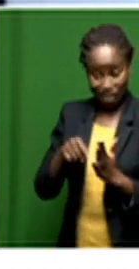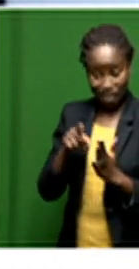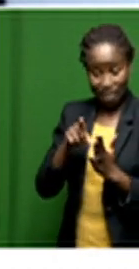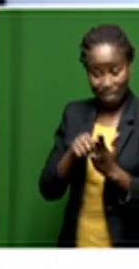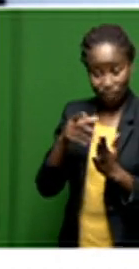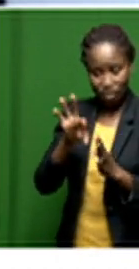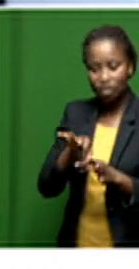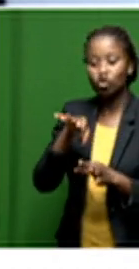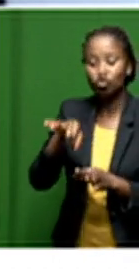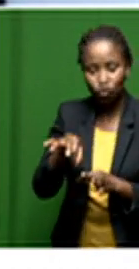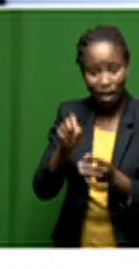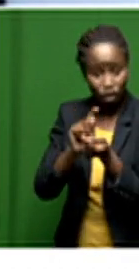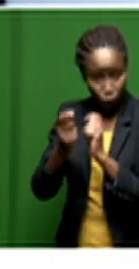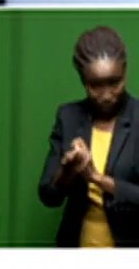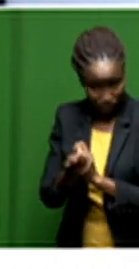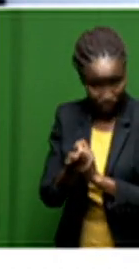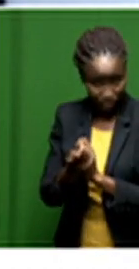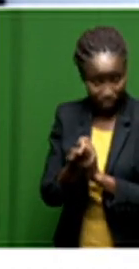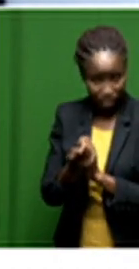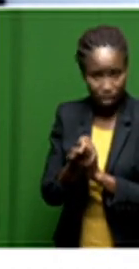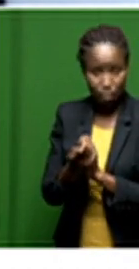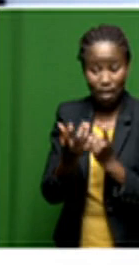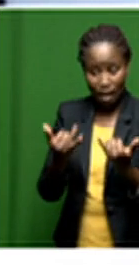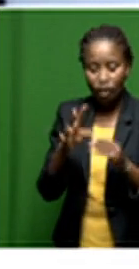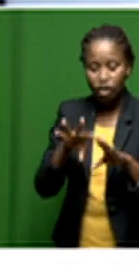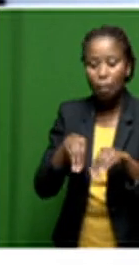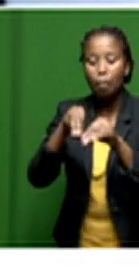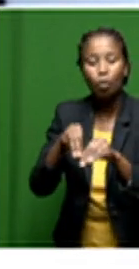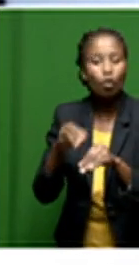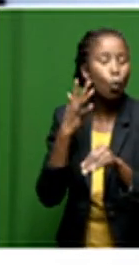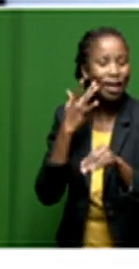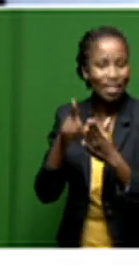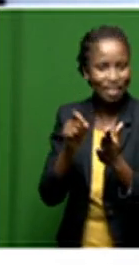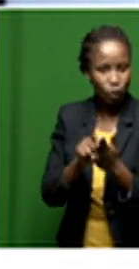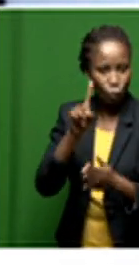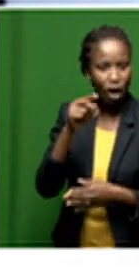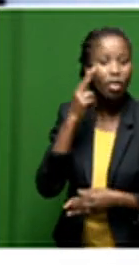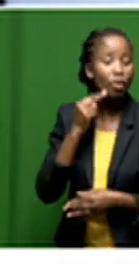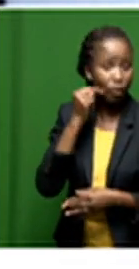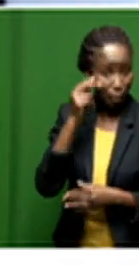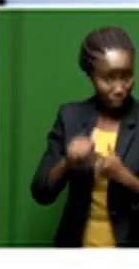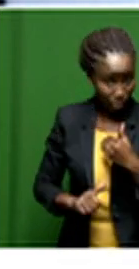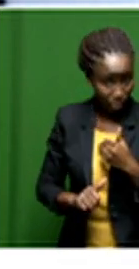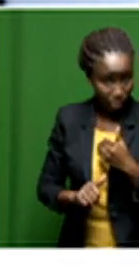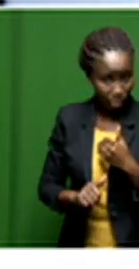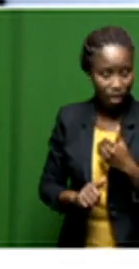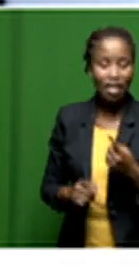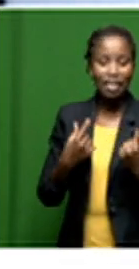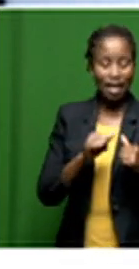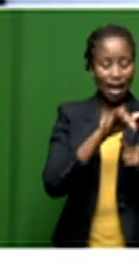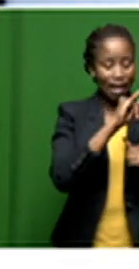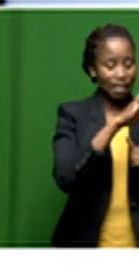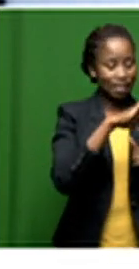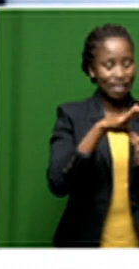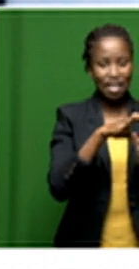will be now, to the 1st of November, then the IEC has, in terms of the Electoral Management Act, has the